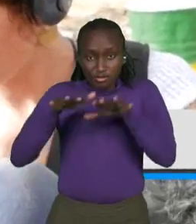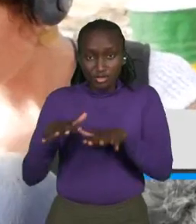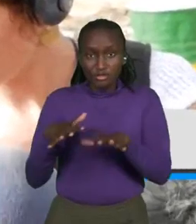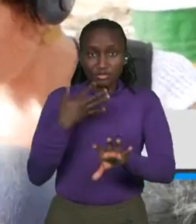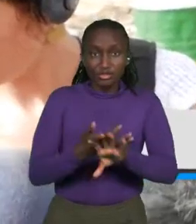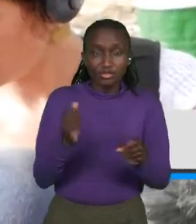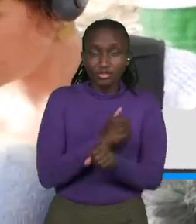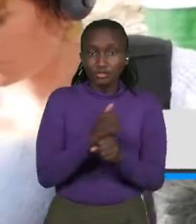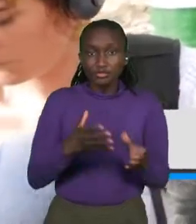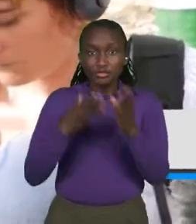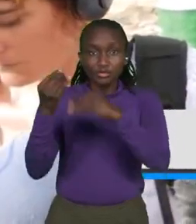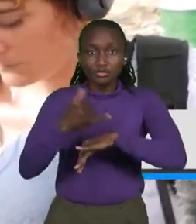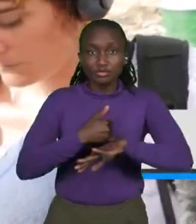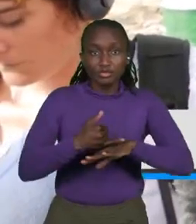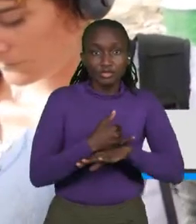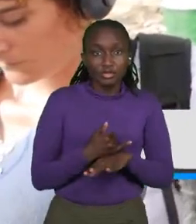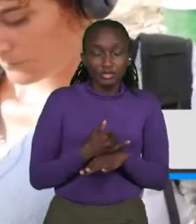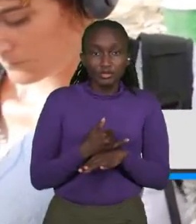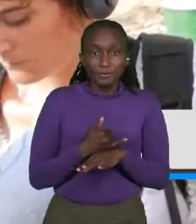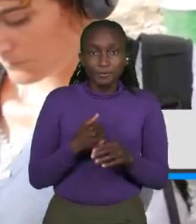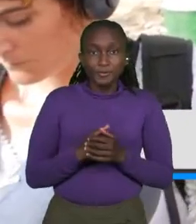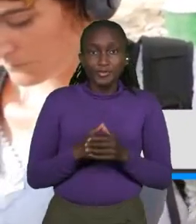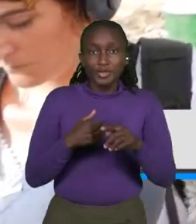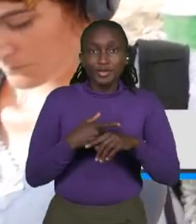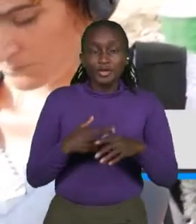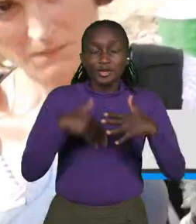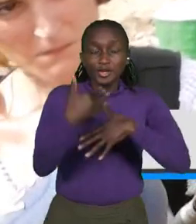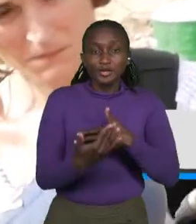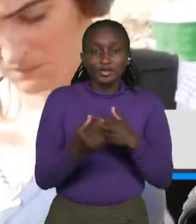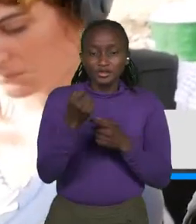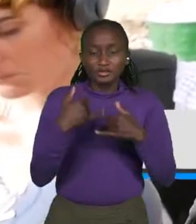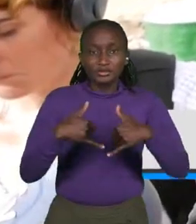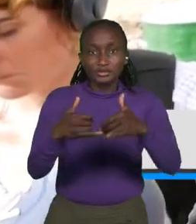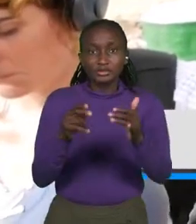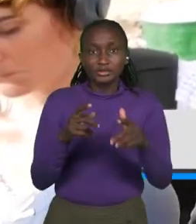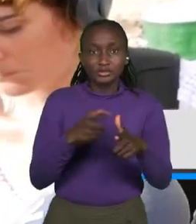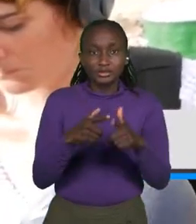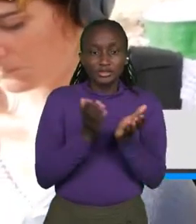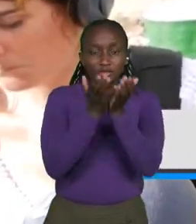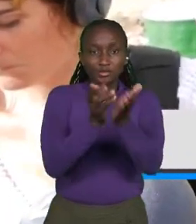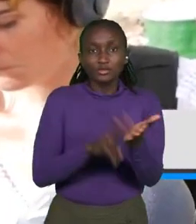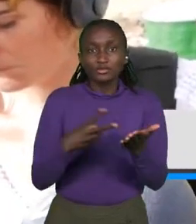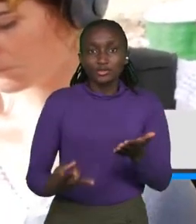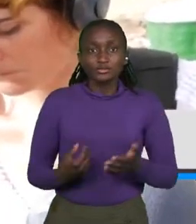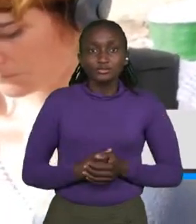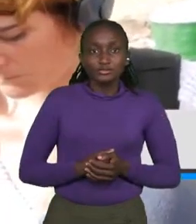could not reach the mainland. Unfortunately, after a few attempts, their boat must have capsized.